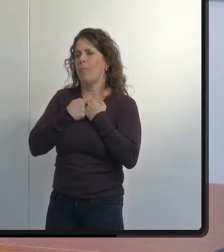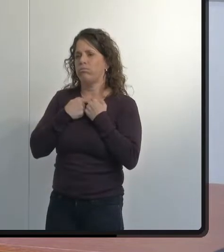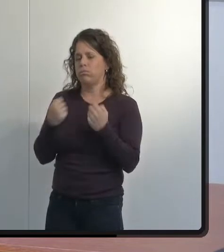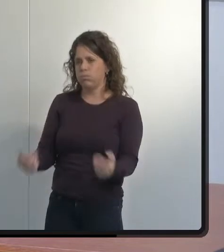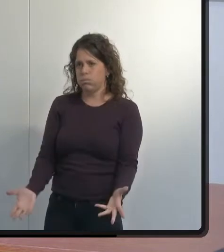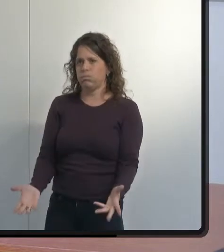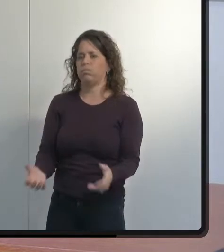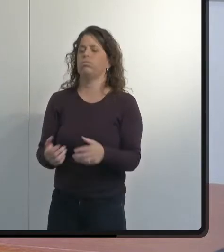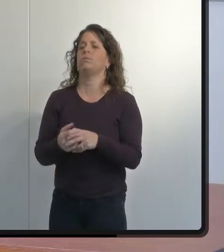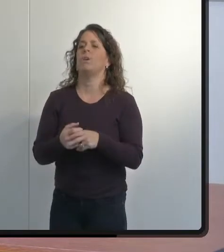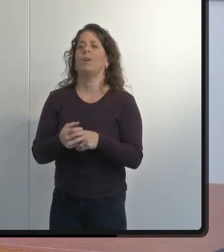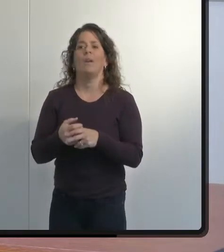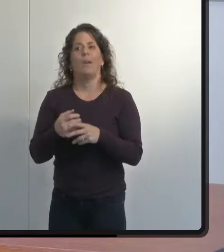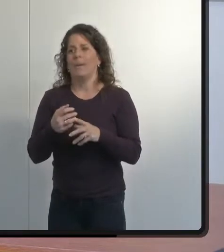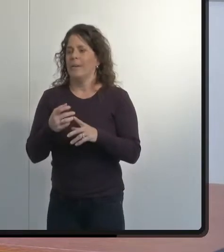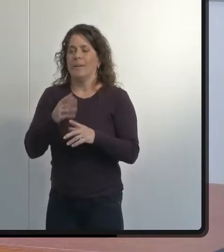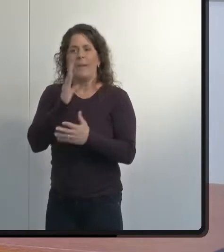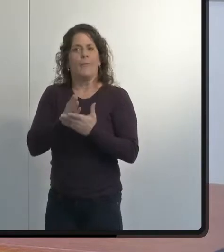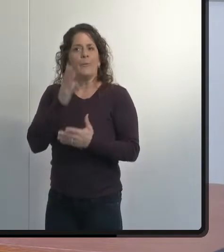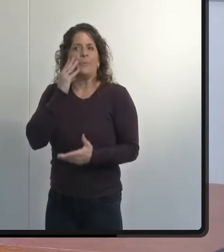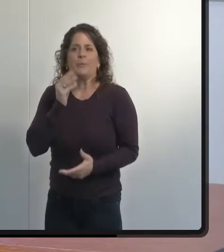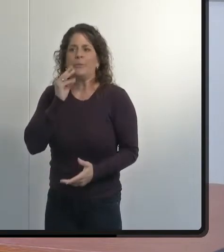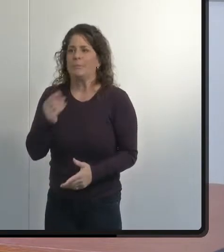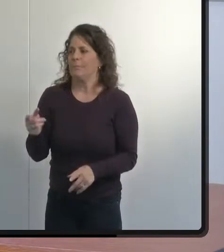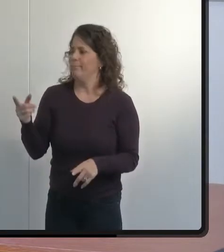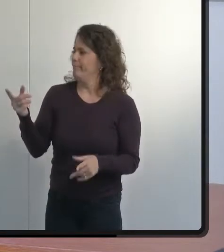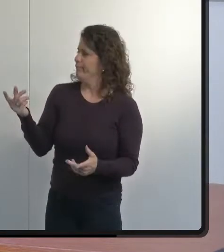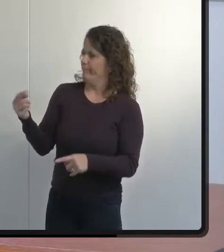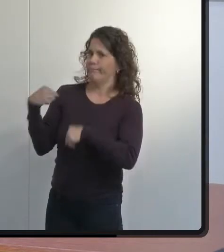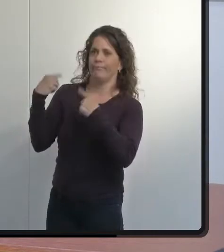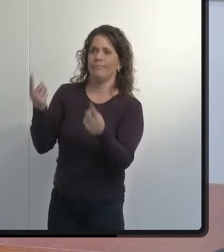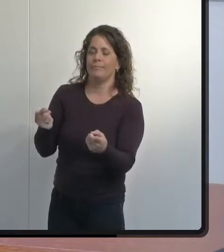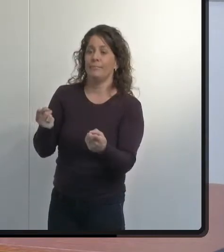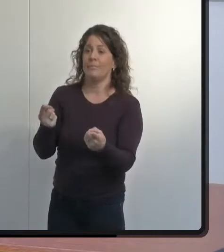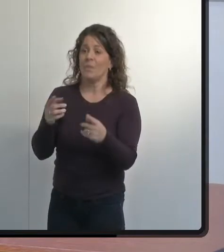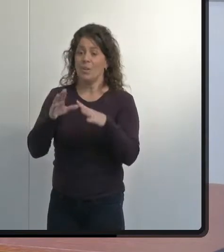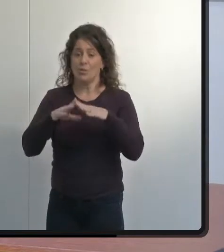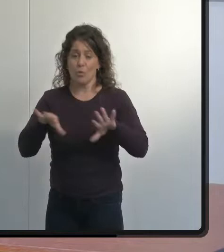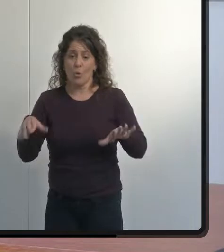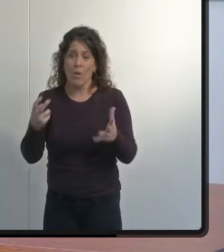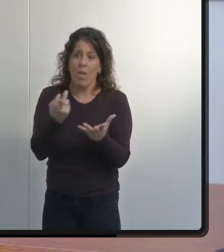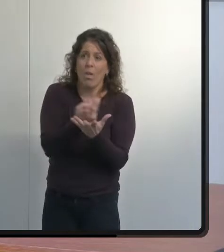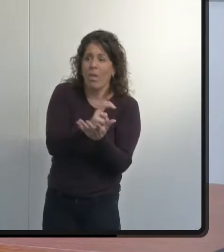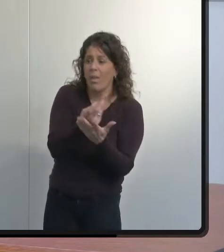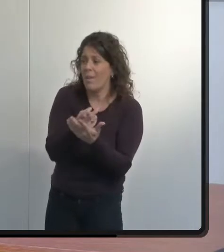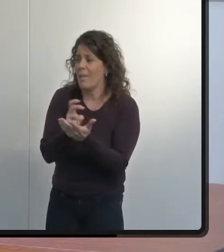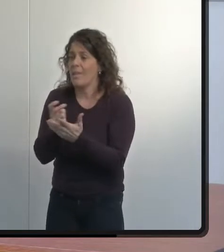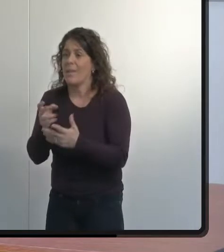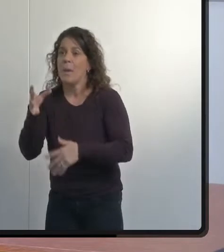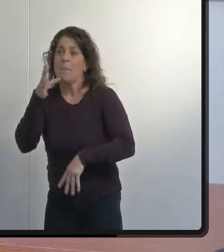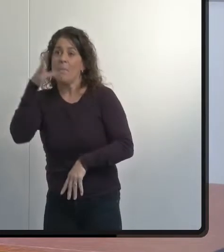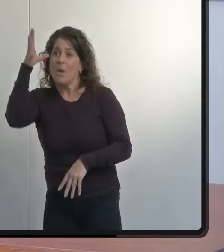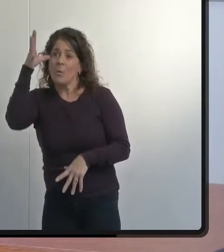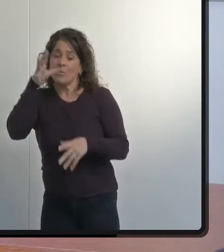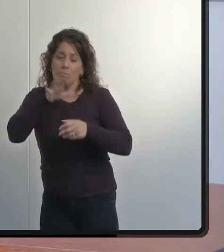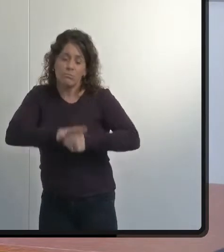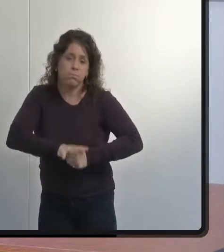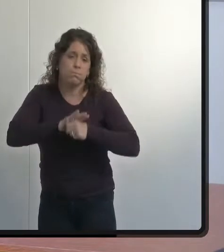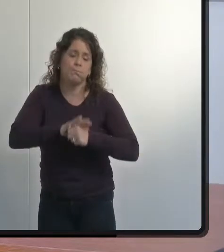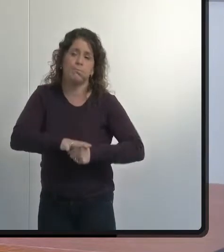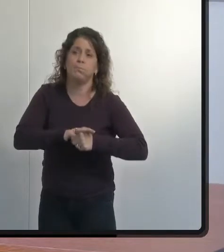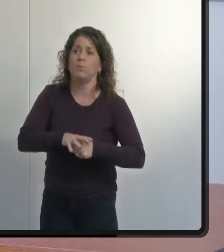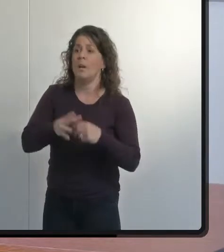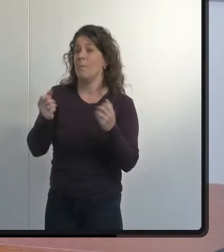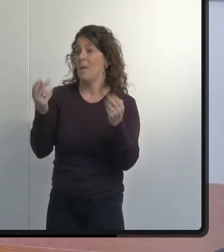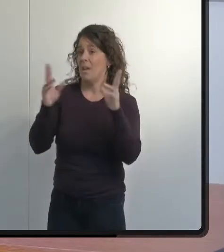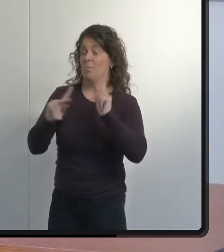ways. Kids are stir crazy at home. Parents are feeling the stress, loss of wages for